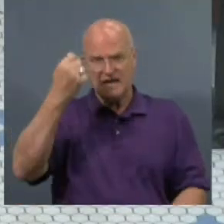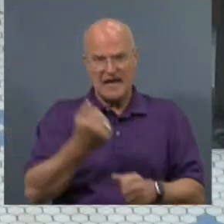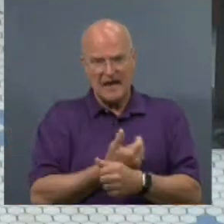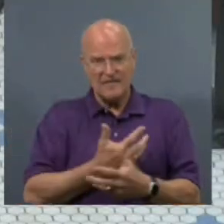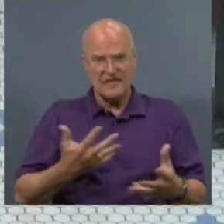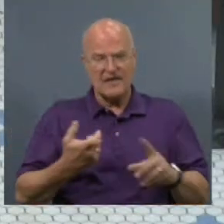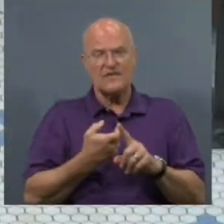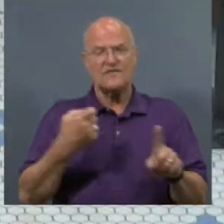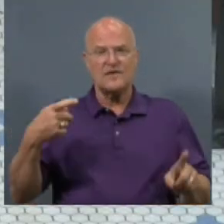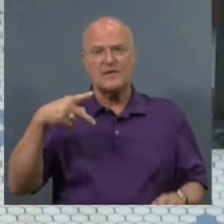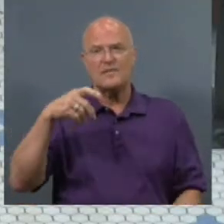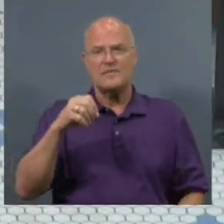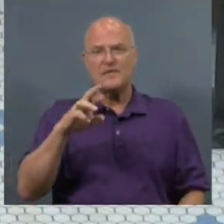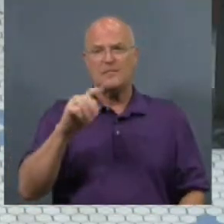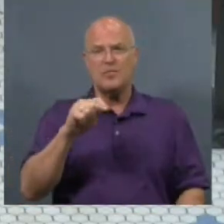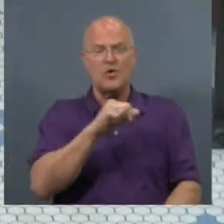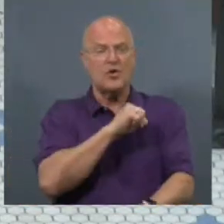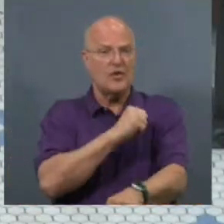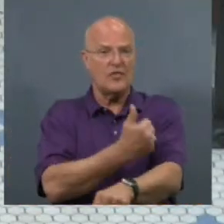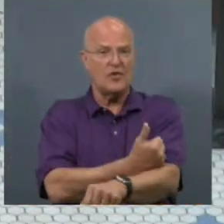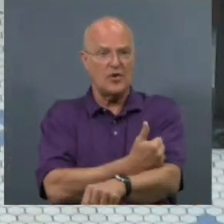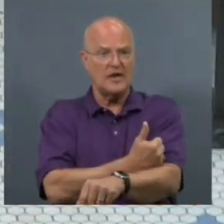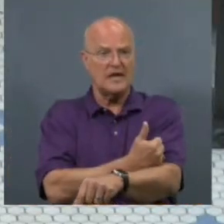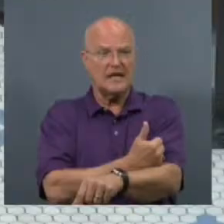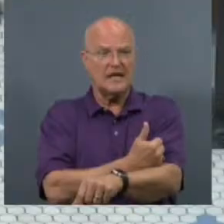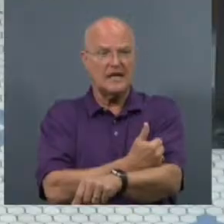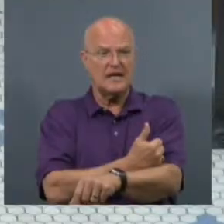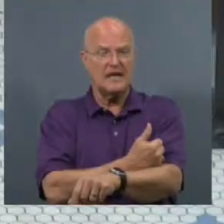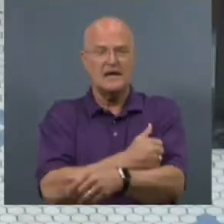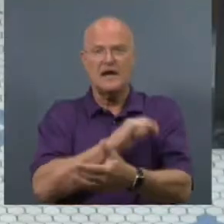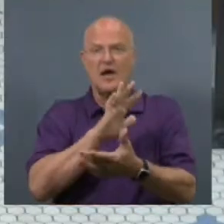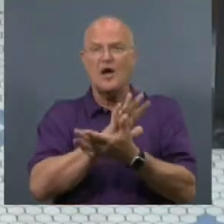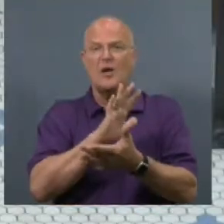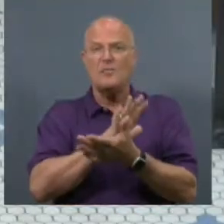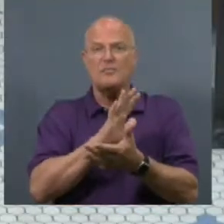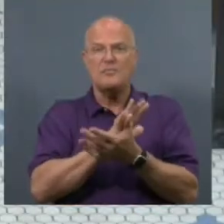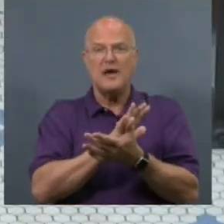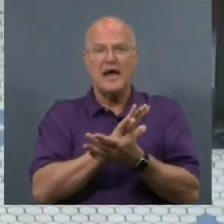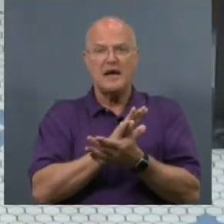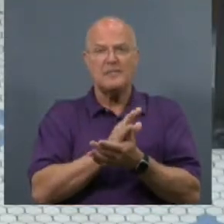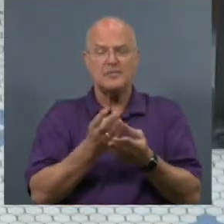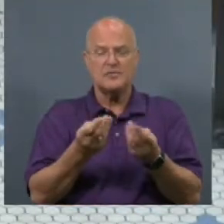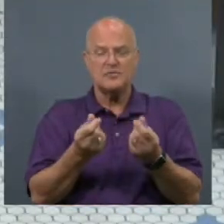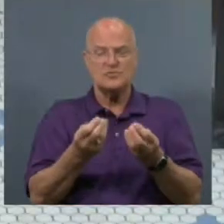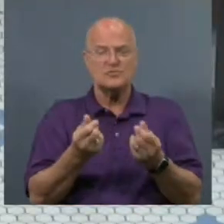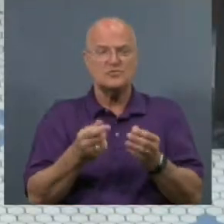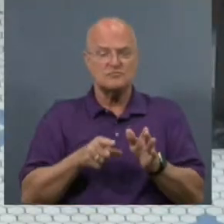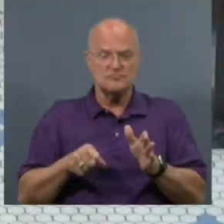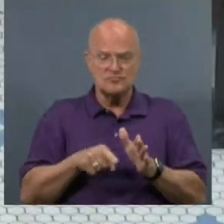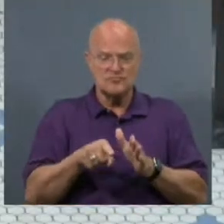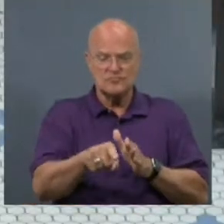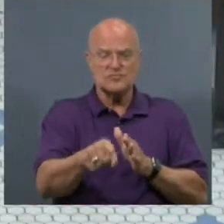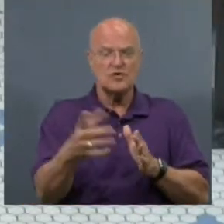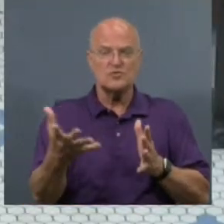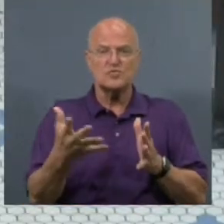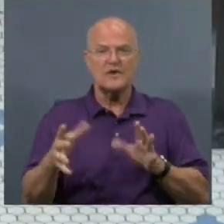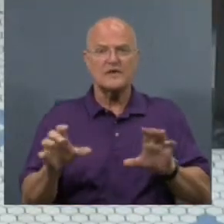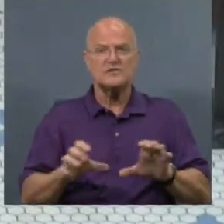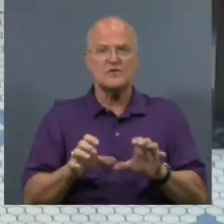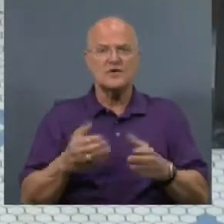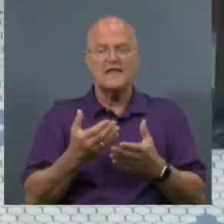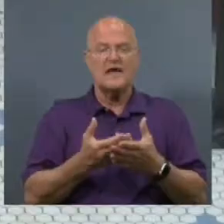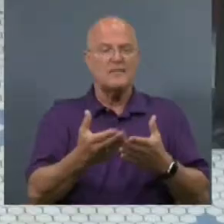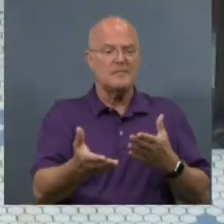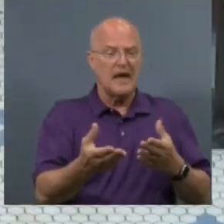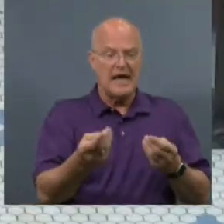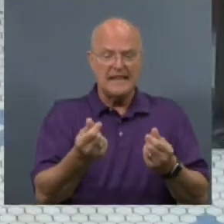everything, just from the Port Authority, like I said, paper trail shows what's going on. They're buying land, and then they're turning around, selling